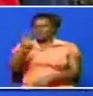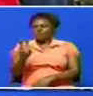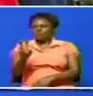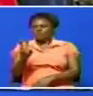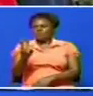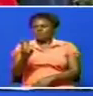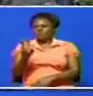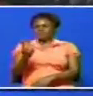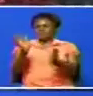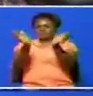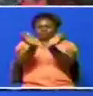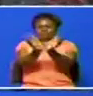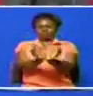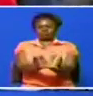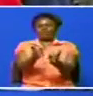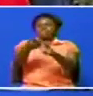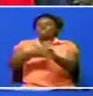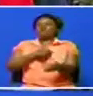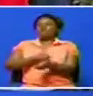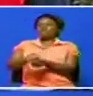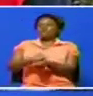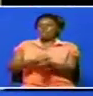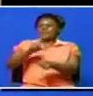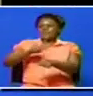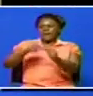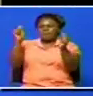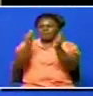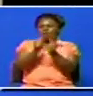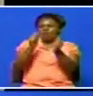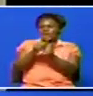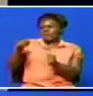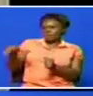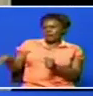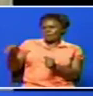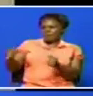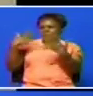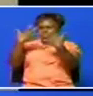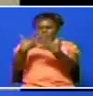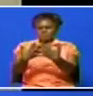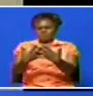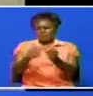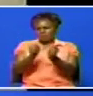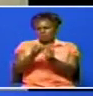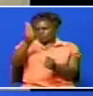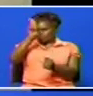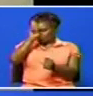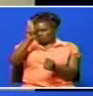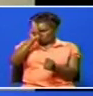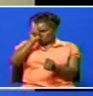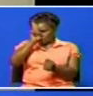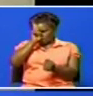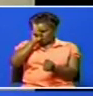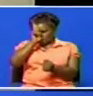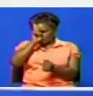who has been in police custody since Friday 10 a.m. when he was allegedly arrested by police officers from the Flying